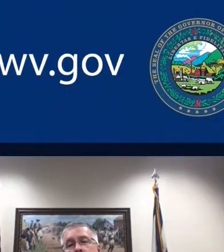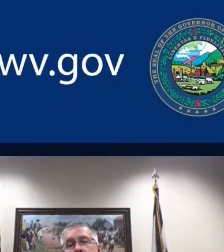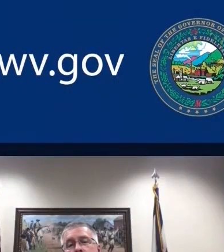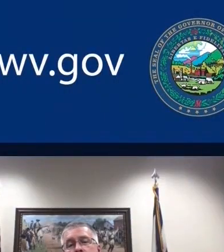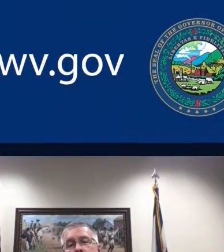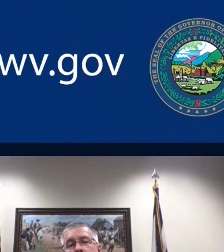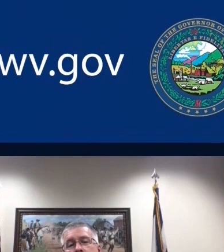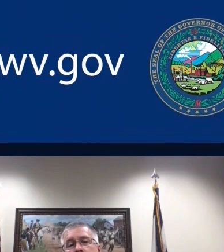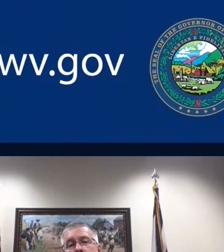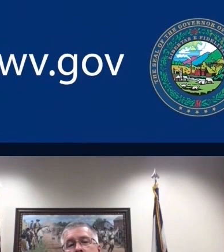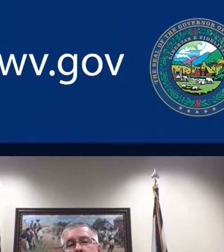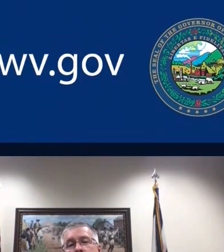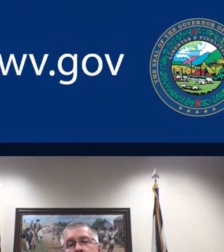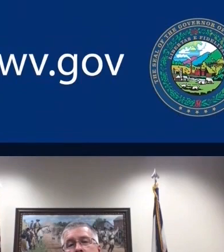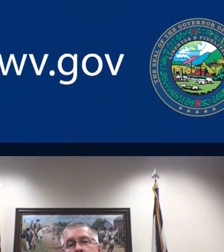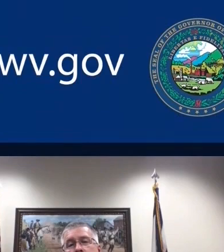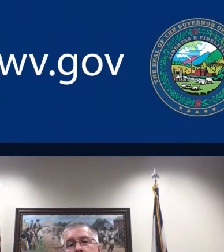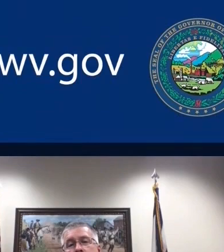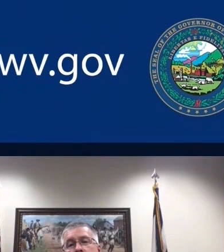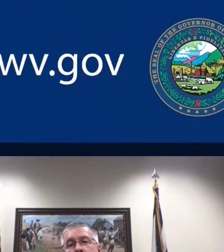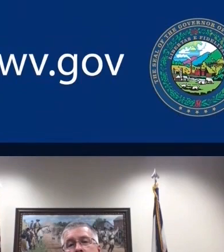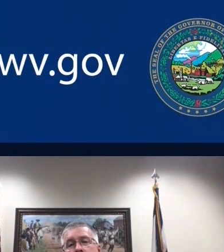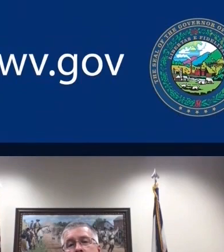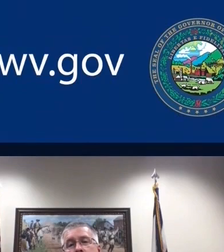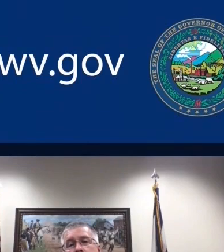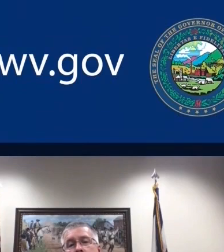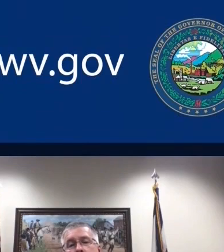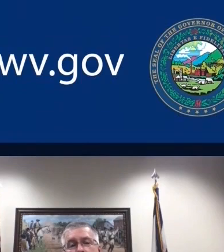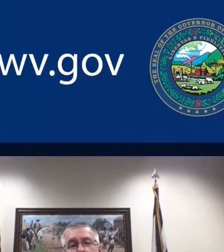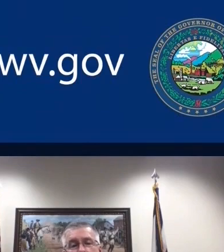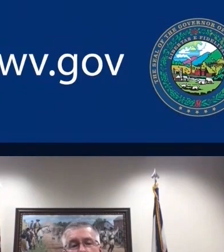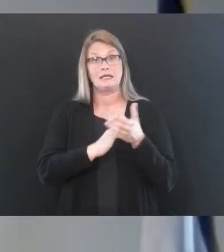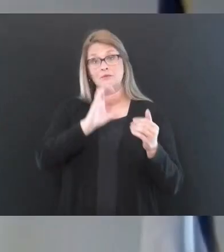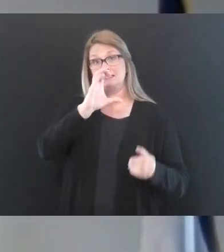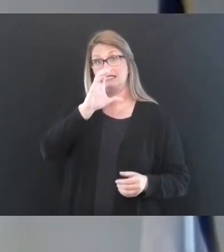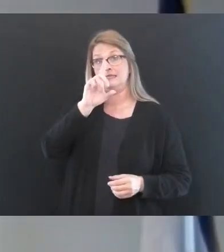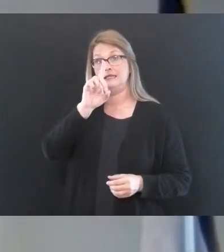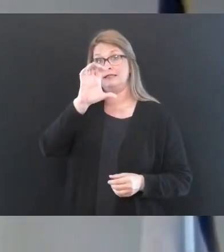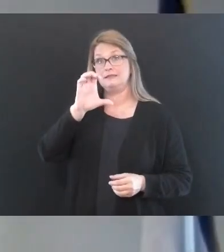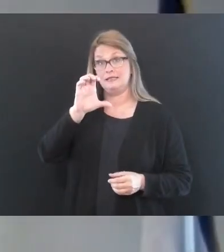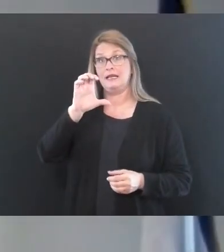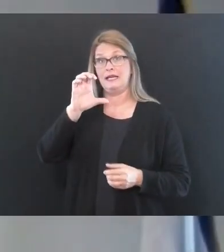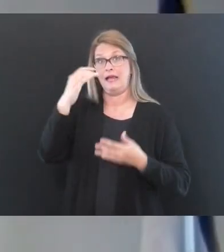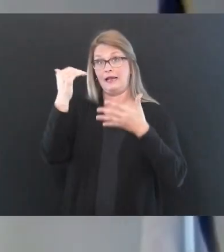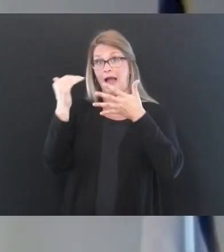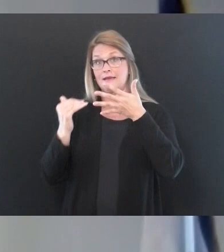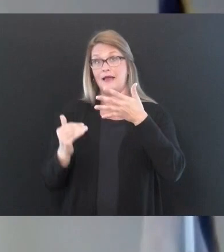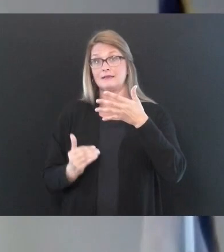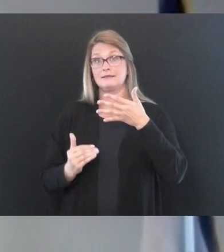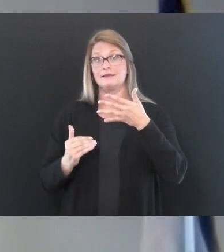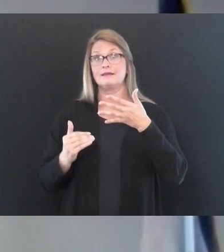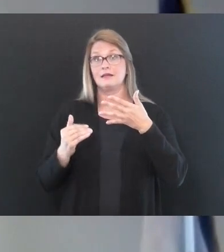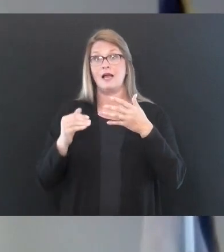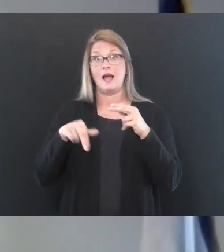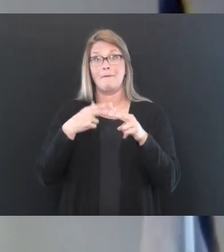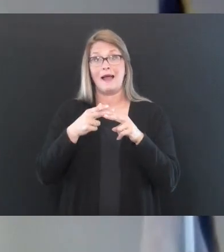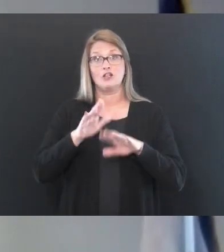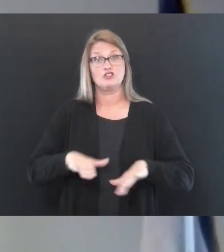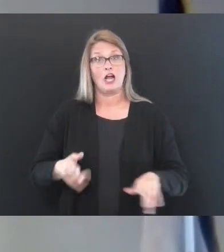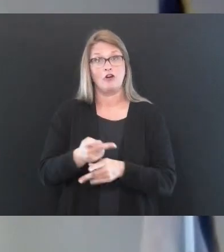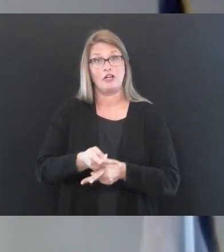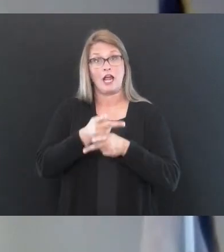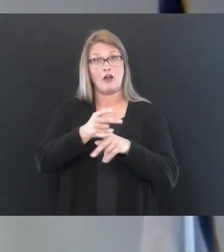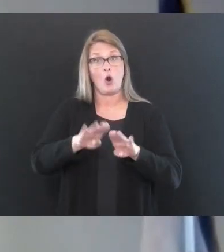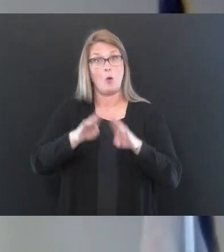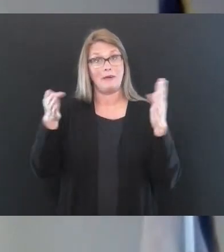I can speak a little further to that, Kenny, in terms of there's actually guidance by CDC out about childcare as they reopen